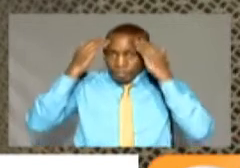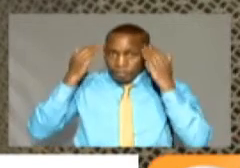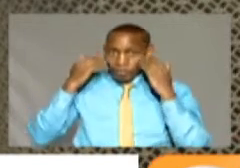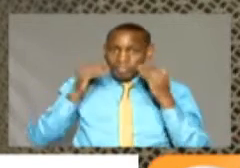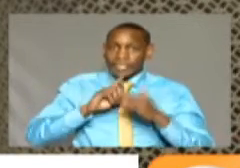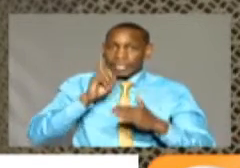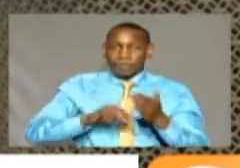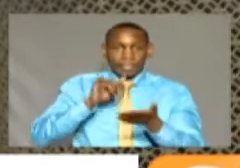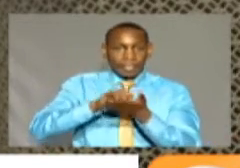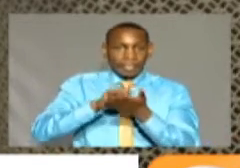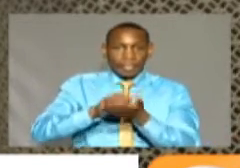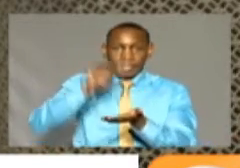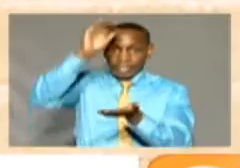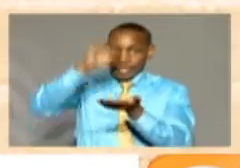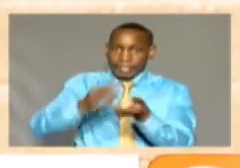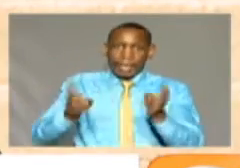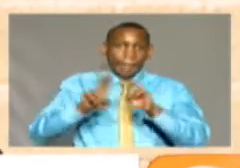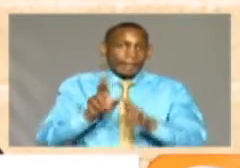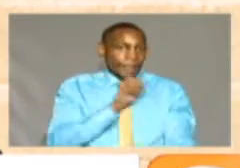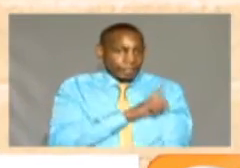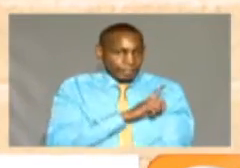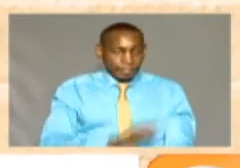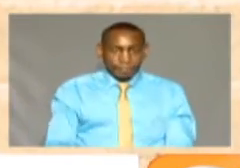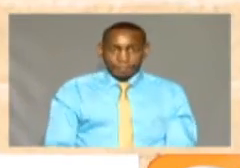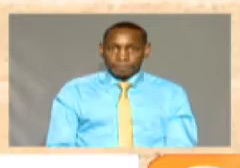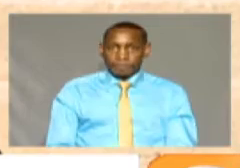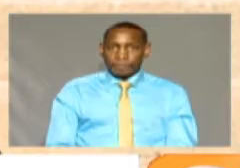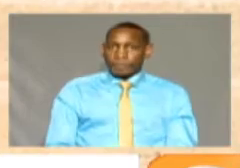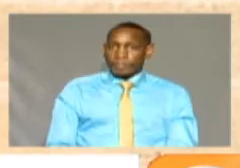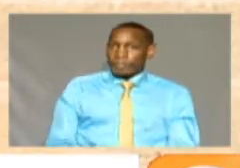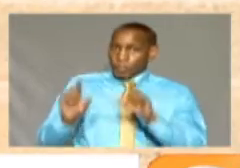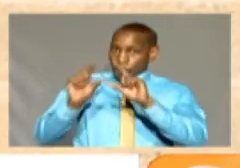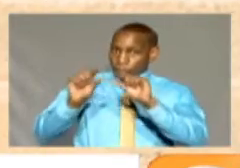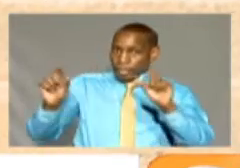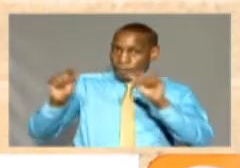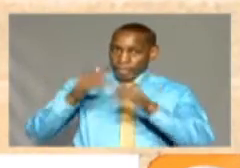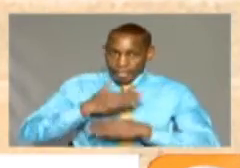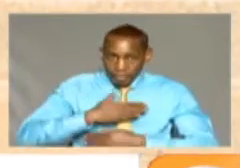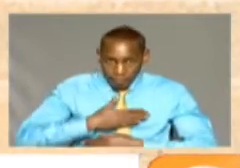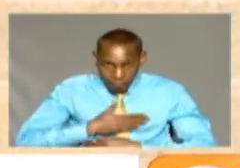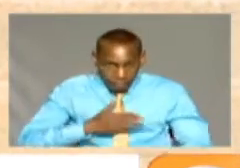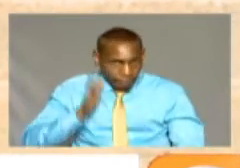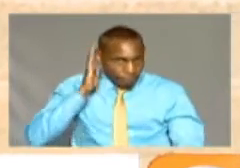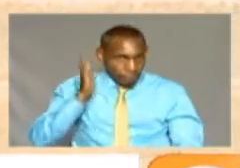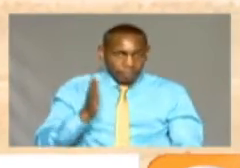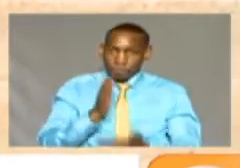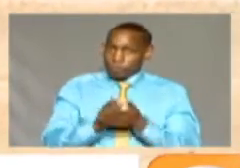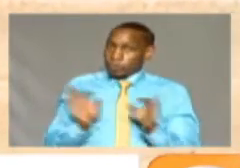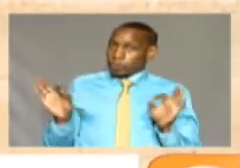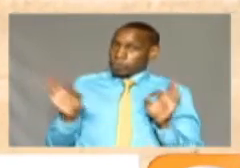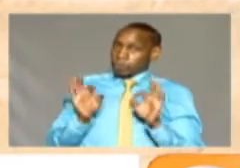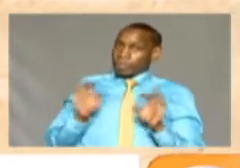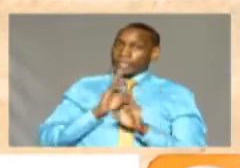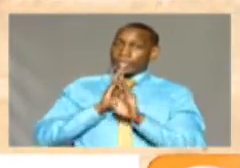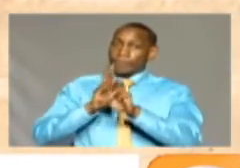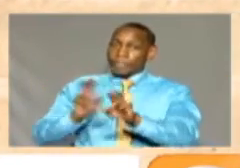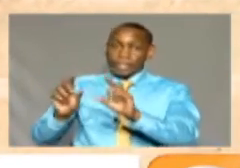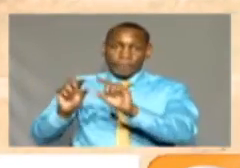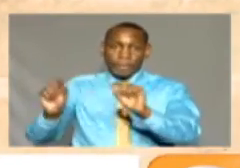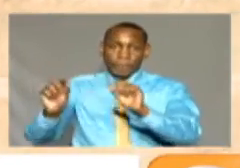insists, the cuts have already happened. In his statement, Honorable Duare, I was surprised, is reported to have